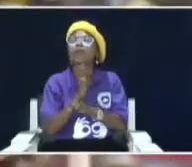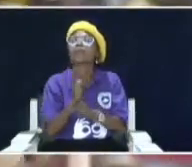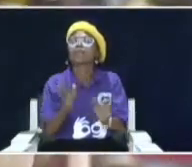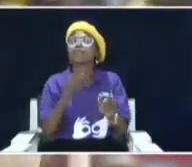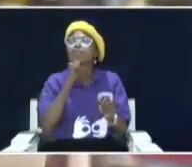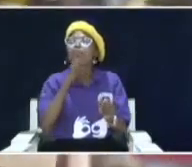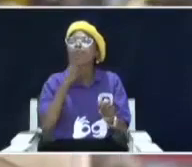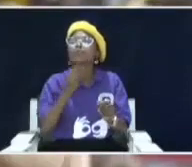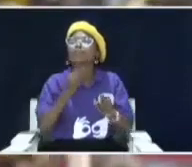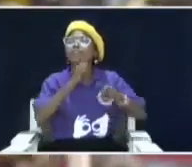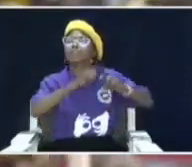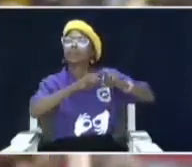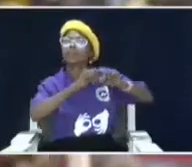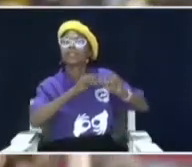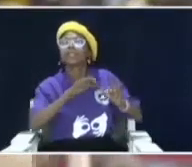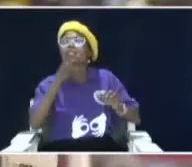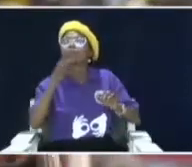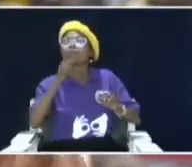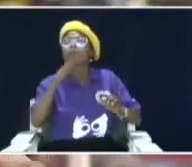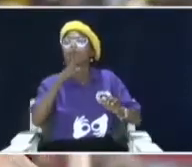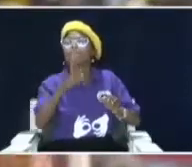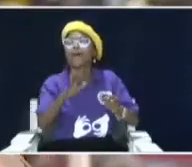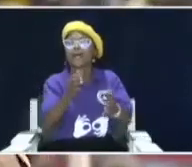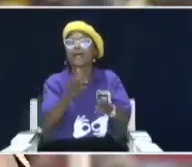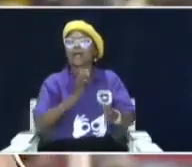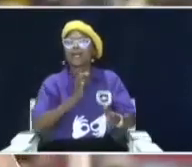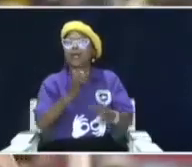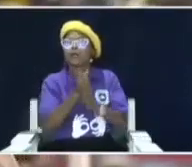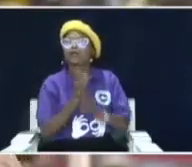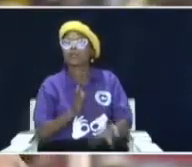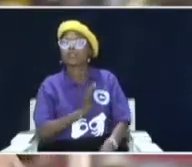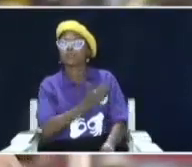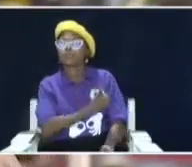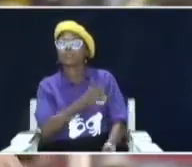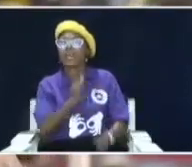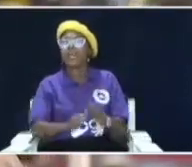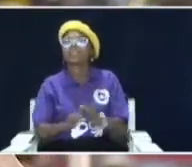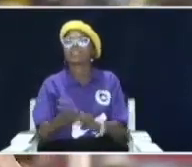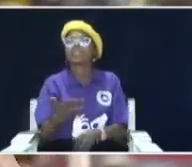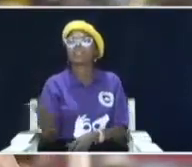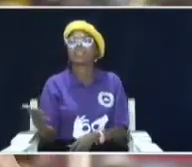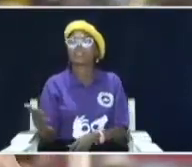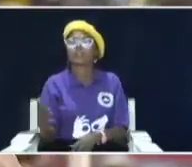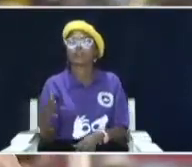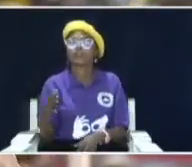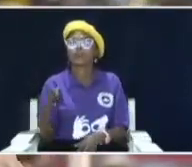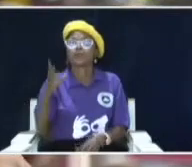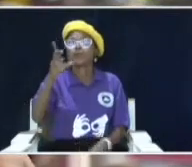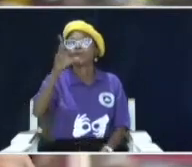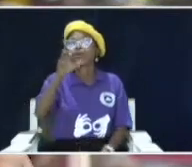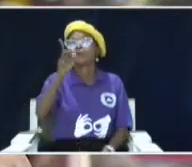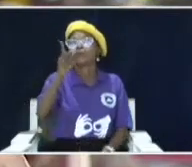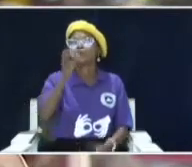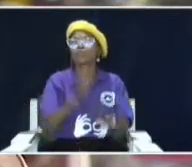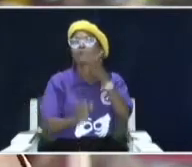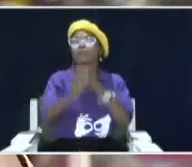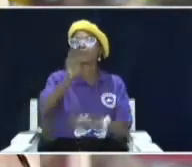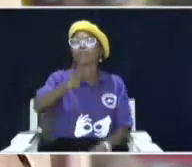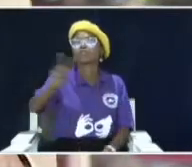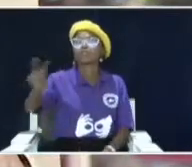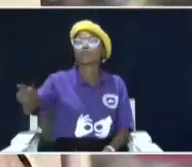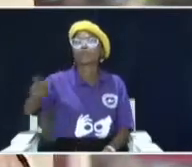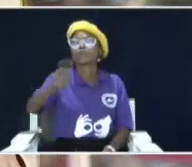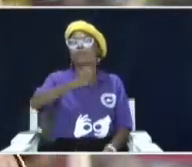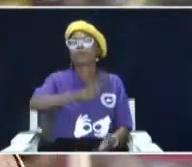everything by winning souls. Everything. Luke 22, verse 35.